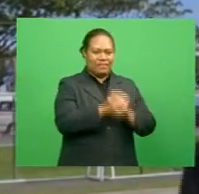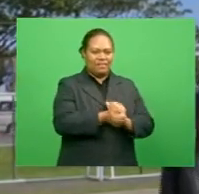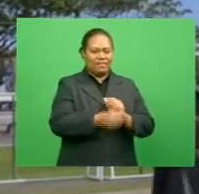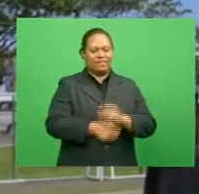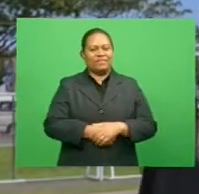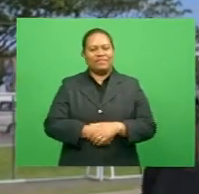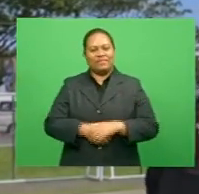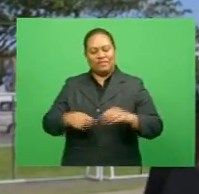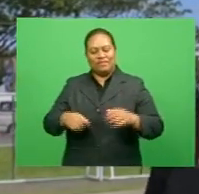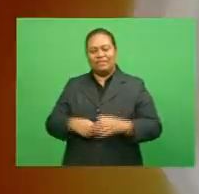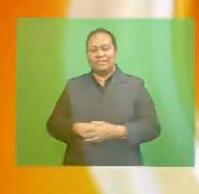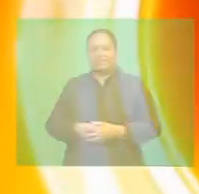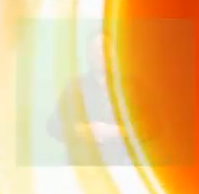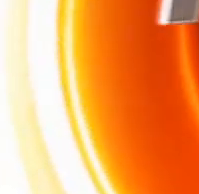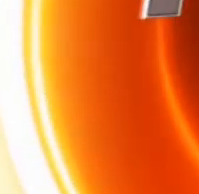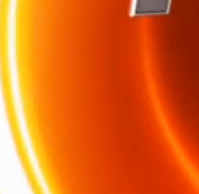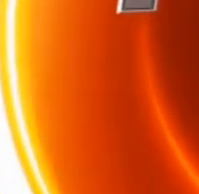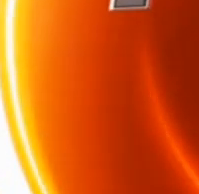sanctioned tournaments.